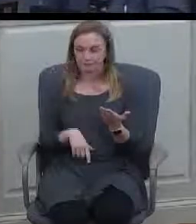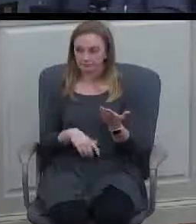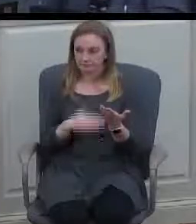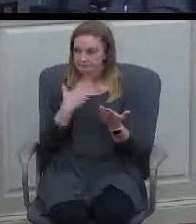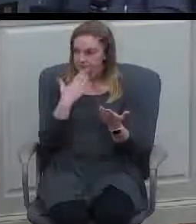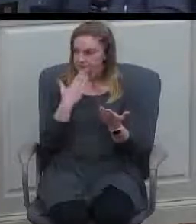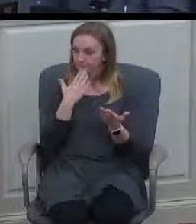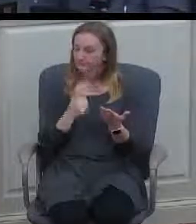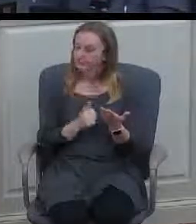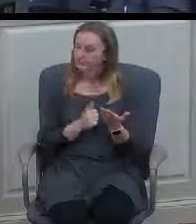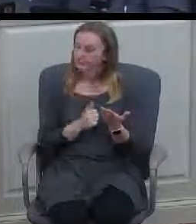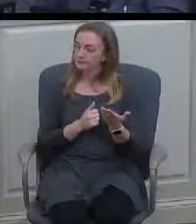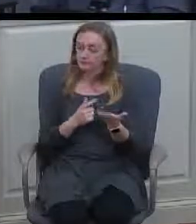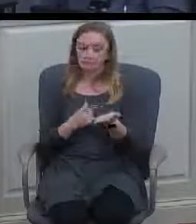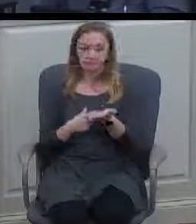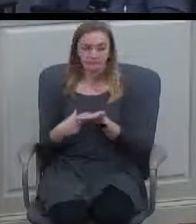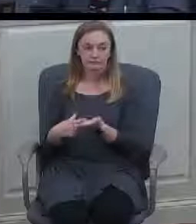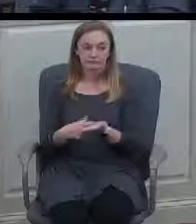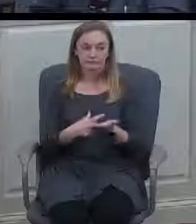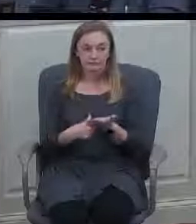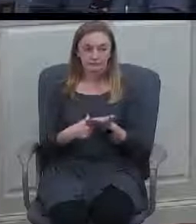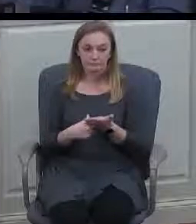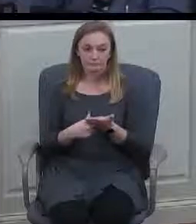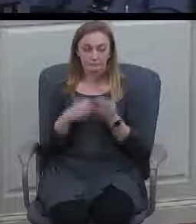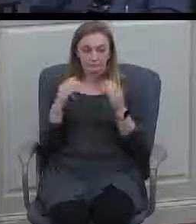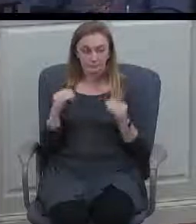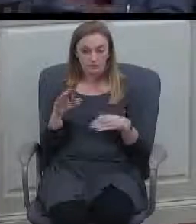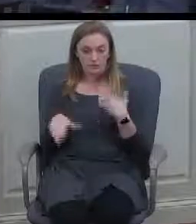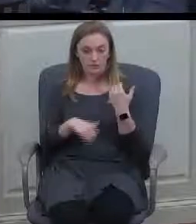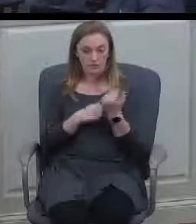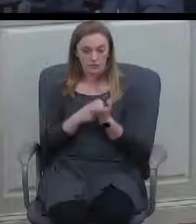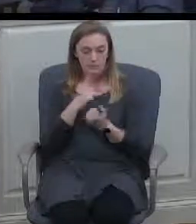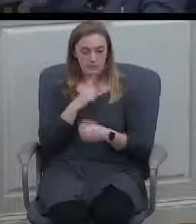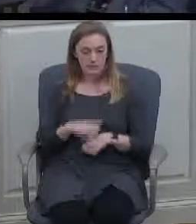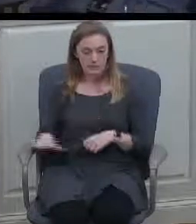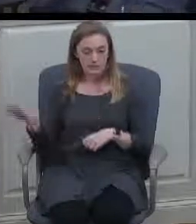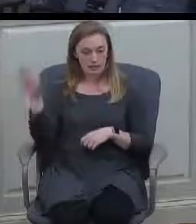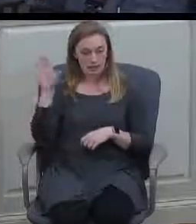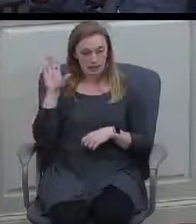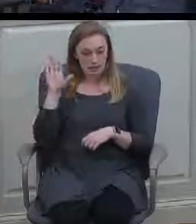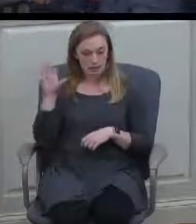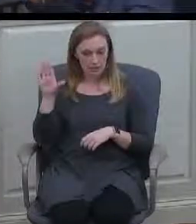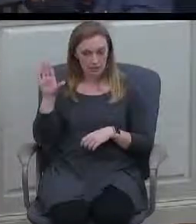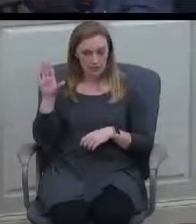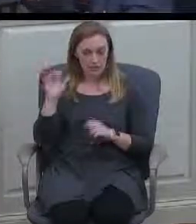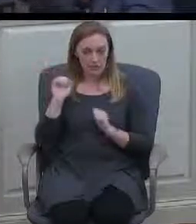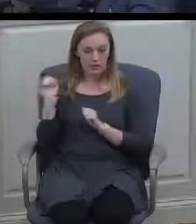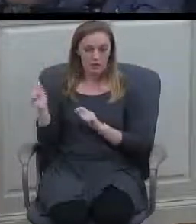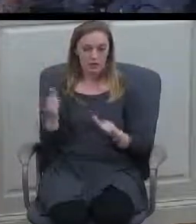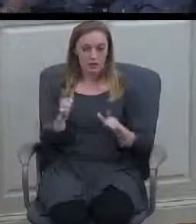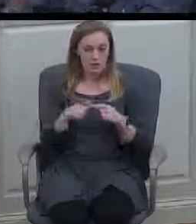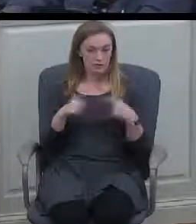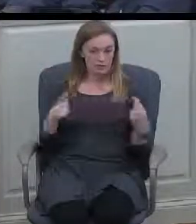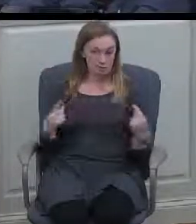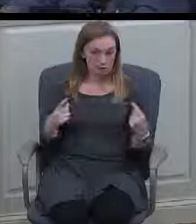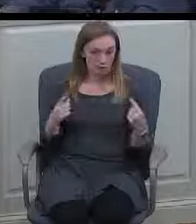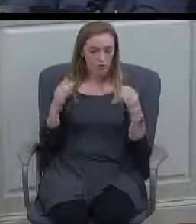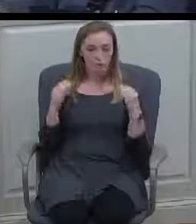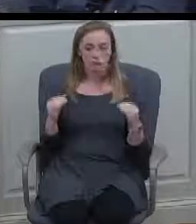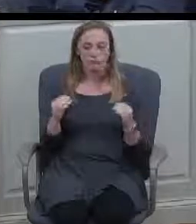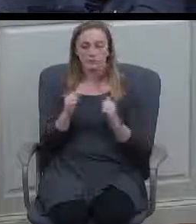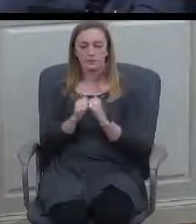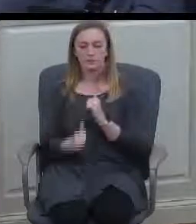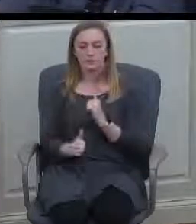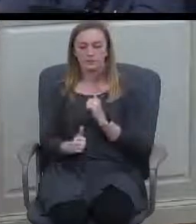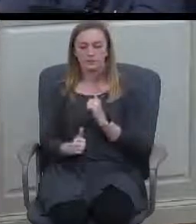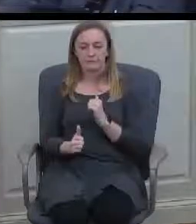you. Discussion? Seeing none, all in favor of the motion for the resolution, say aye. Aye. Opposed, like sign. Motion